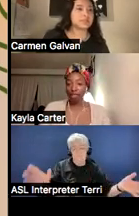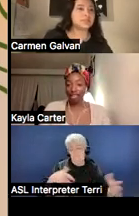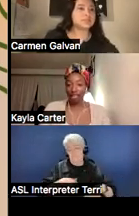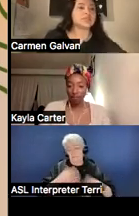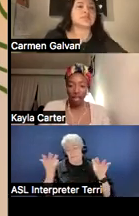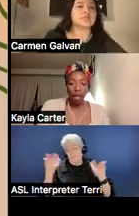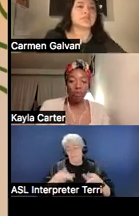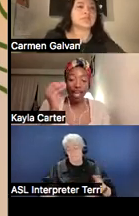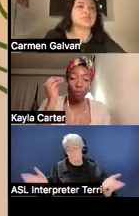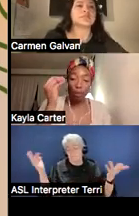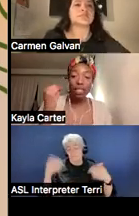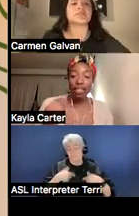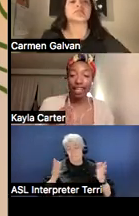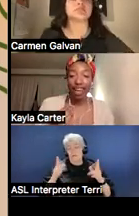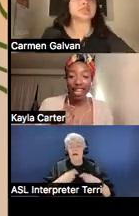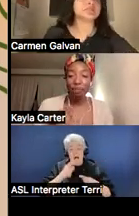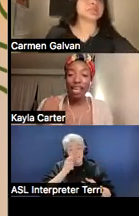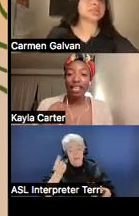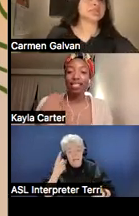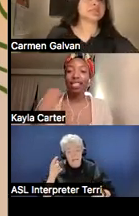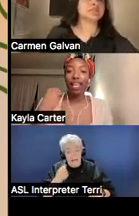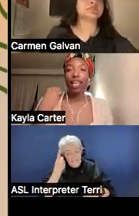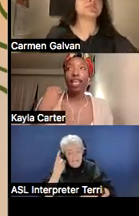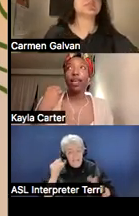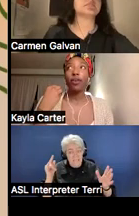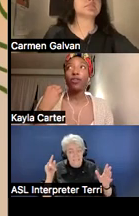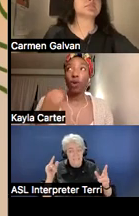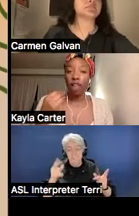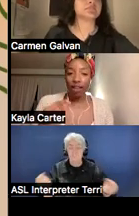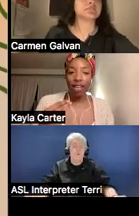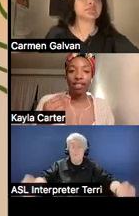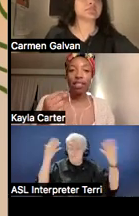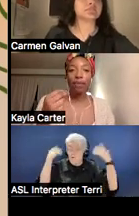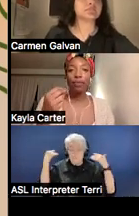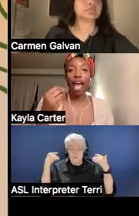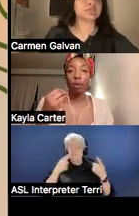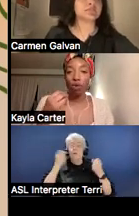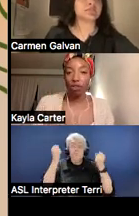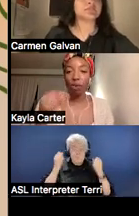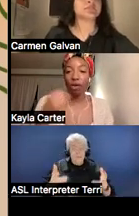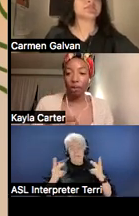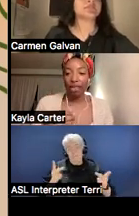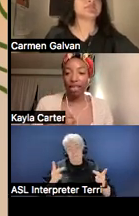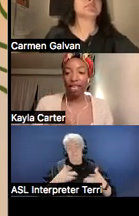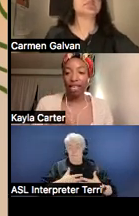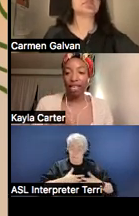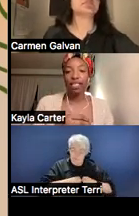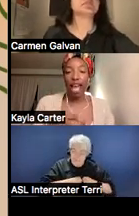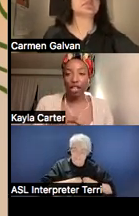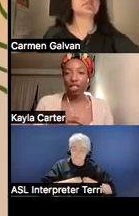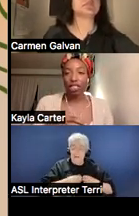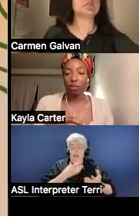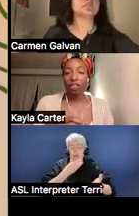left in me to give, I completely get it, because for a lot of us, our grief around money